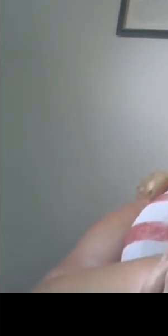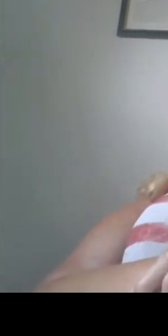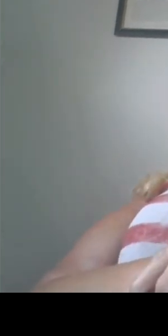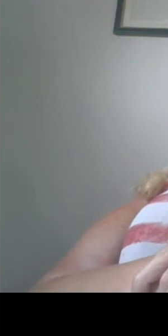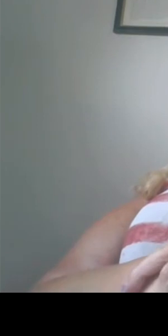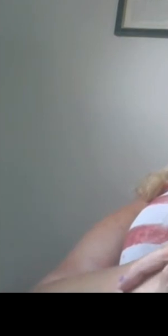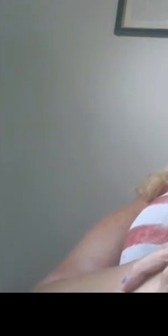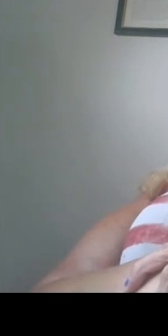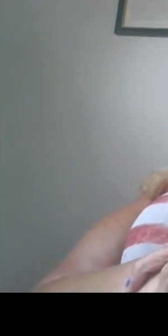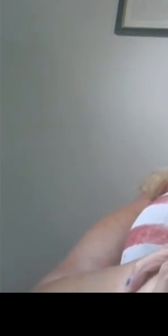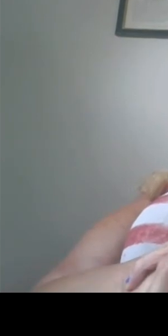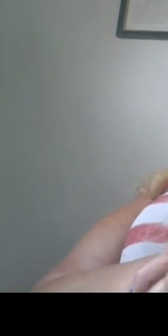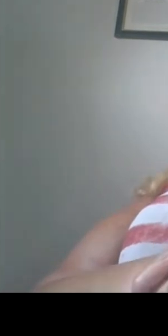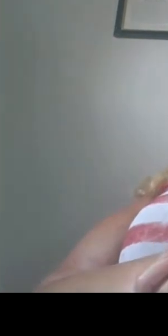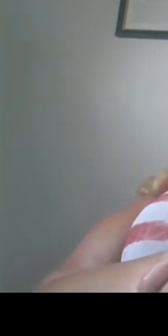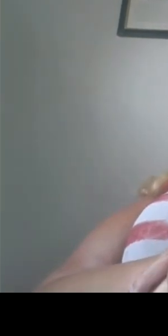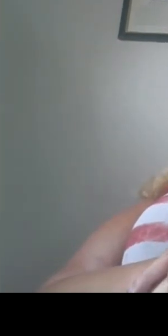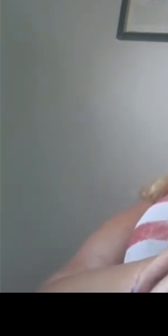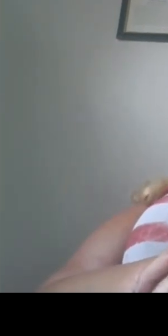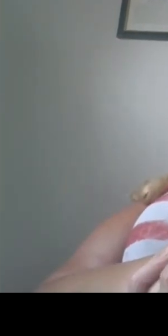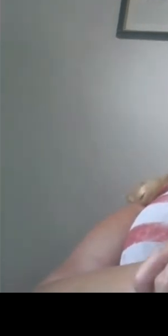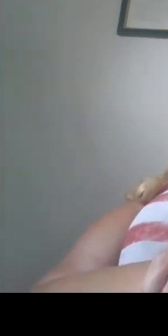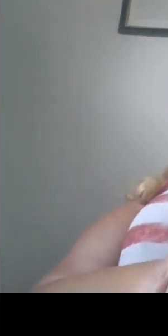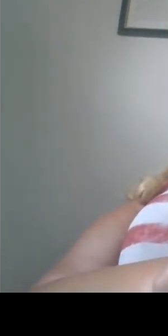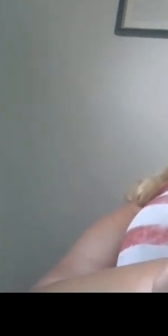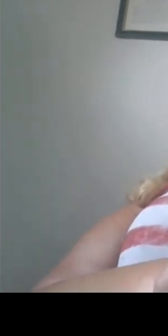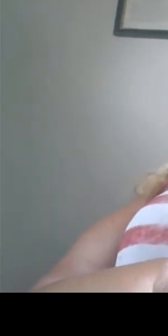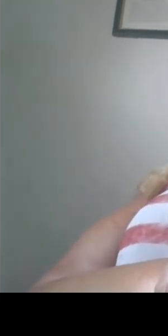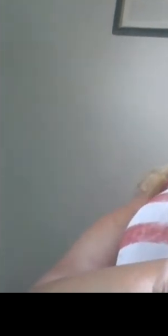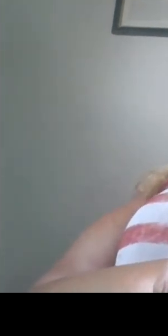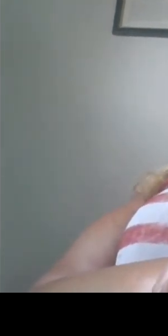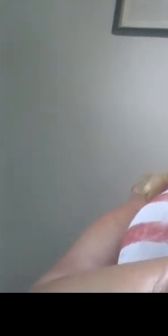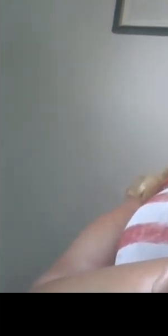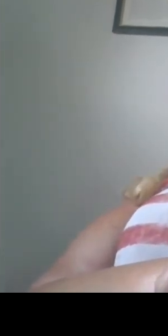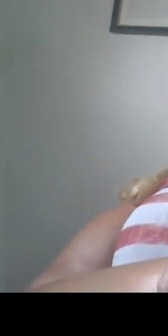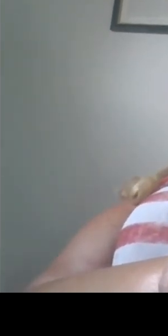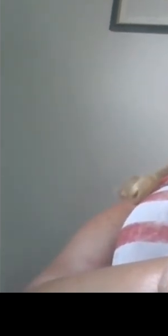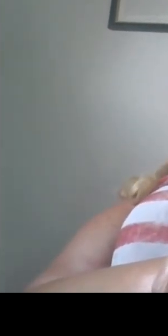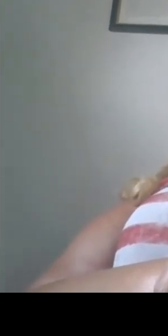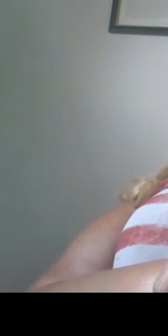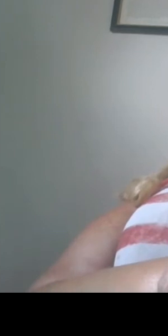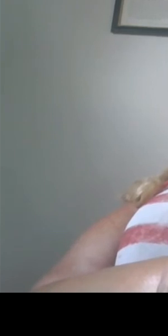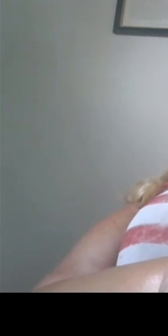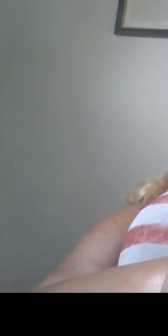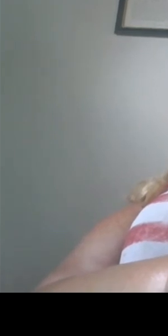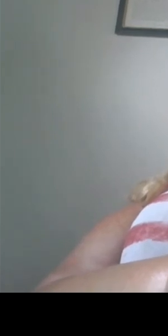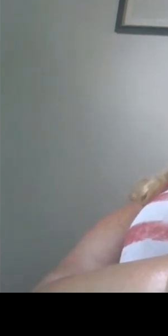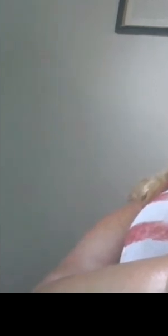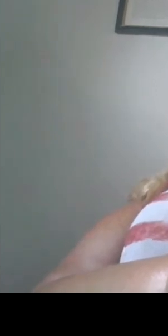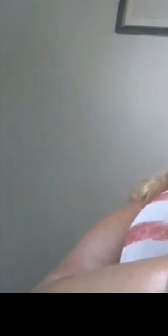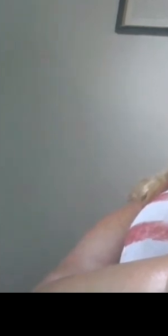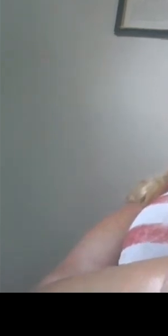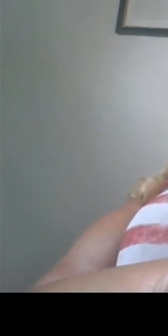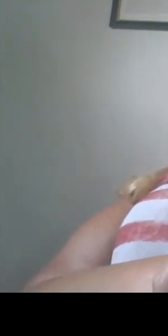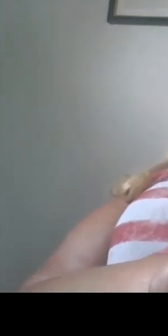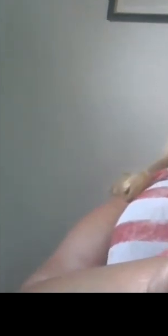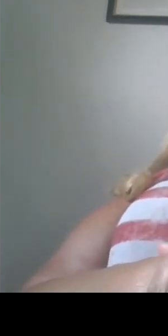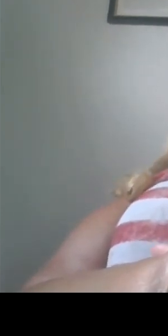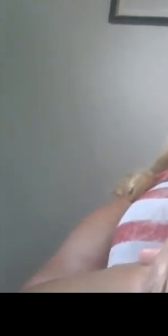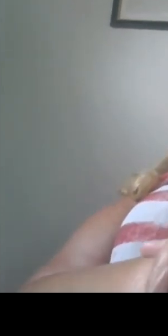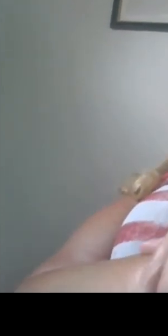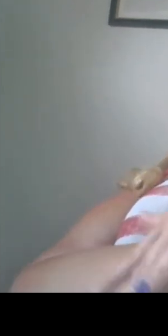the disability community. And I have to say I was scared. It's a little bit intimidating